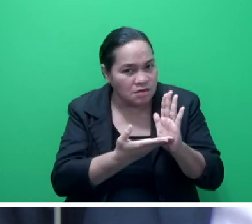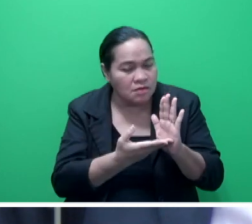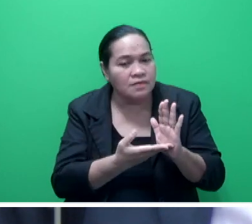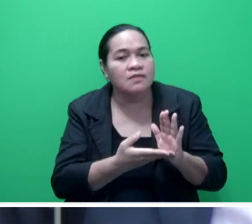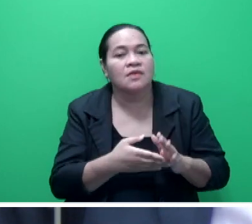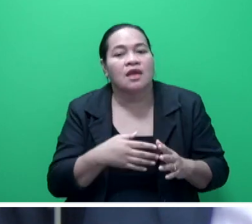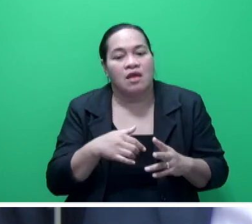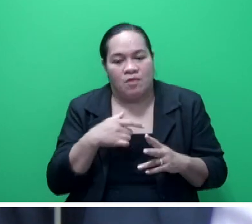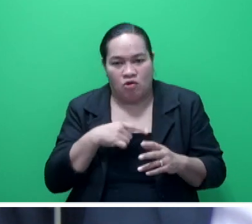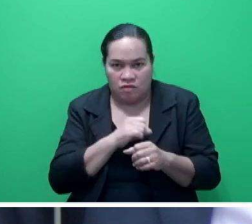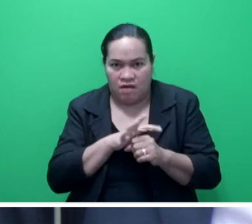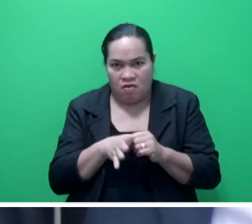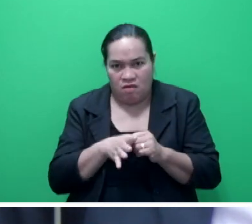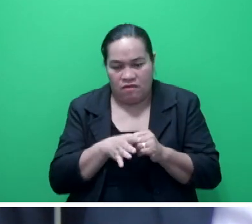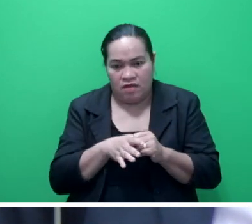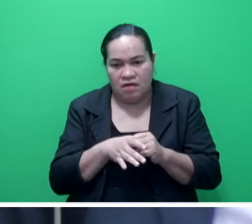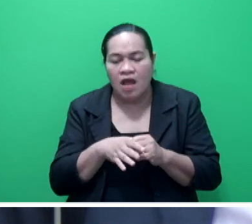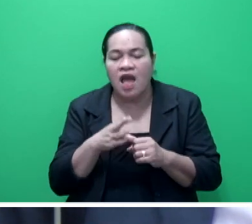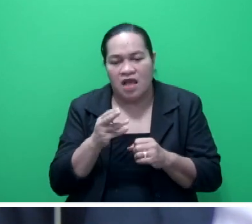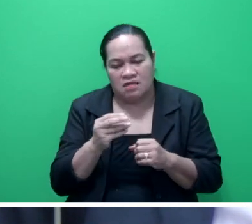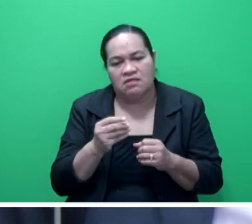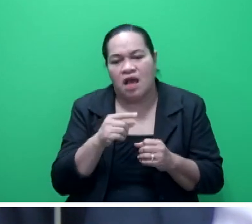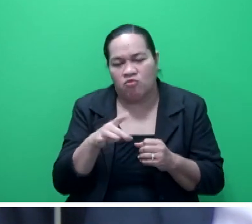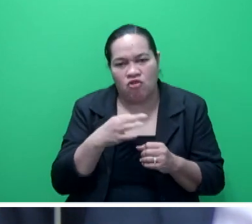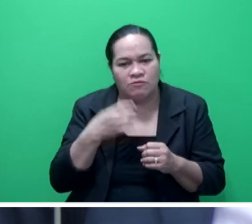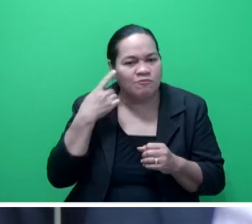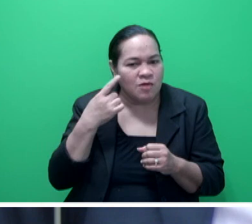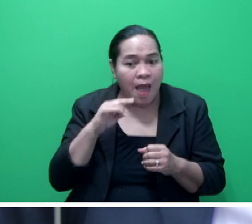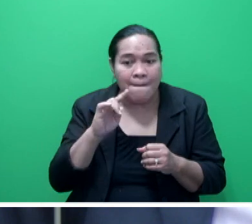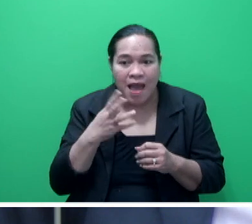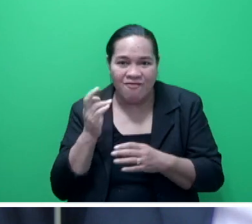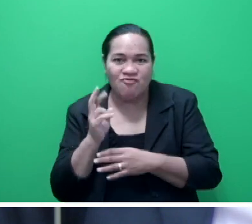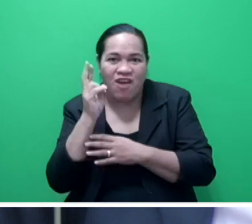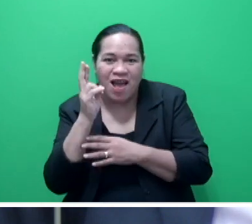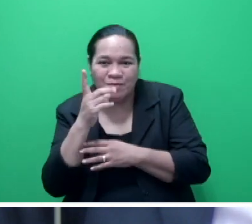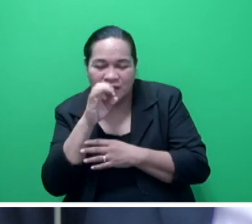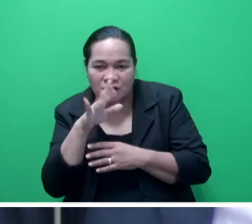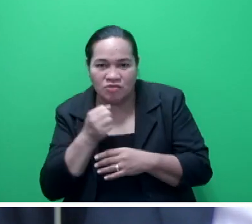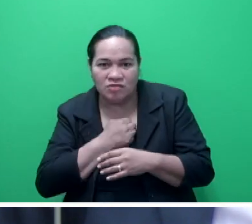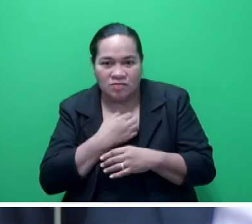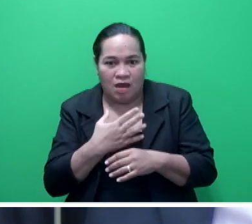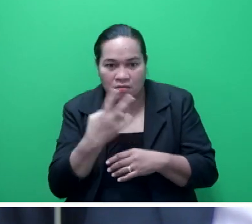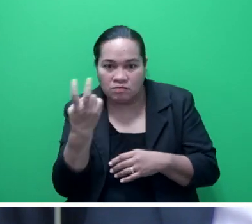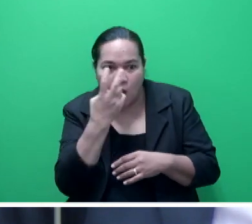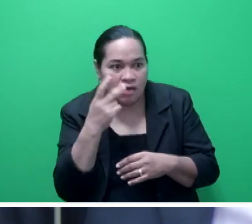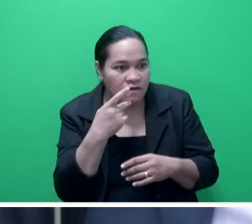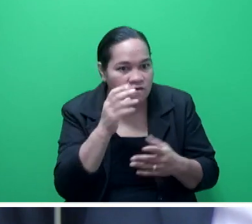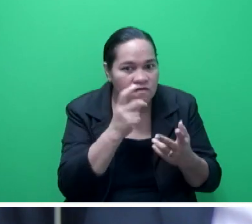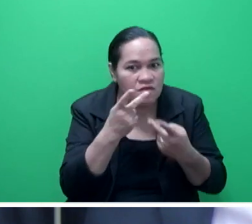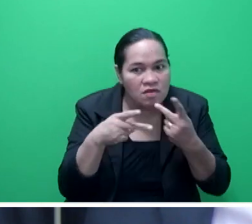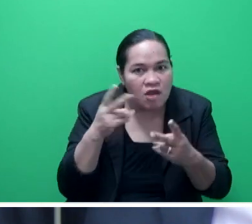to our COVID-19 protocols. In the downtime, also our COVID-safe ambassadors have conducted surprise monitoring visits and addressed